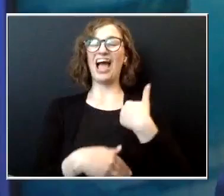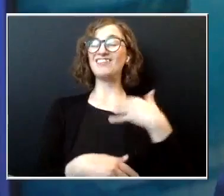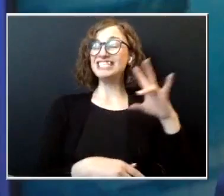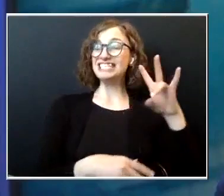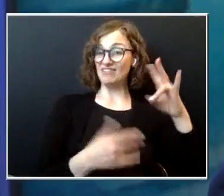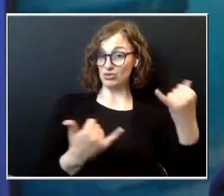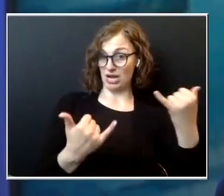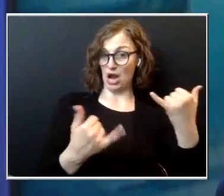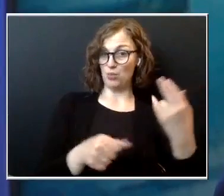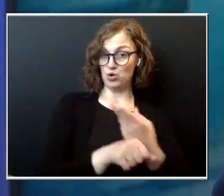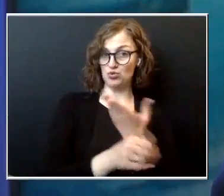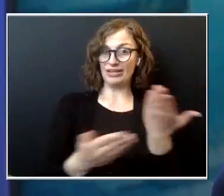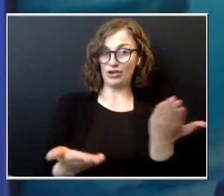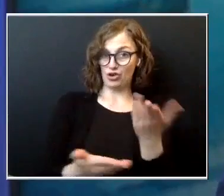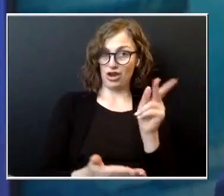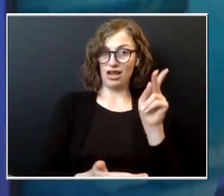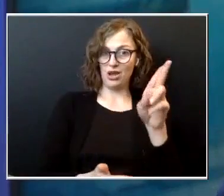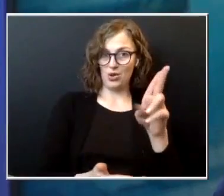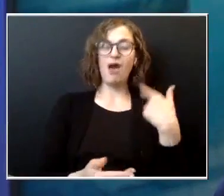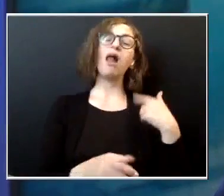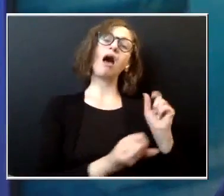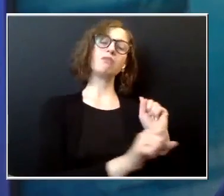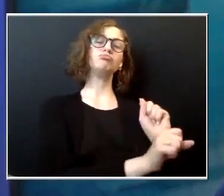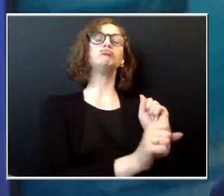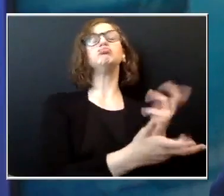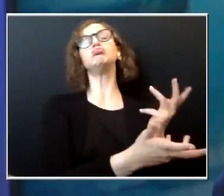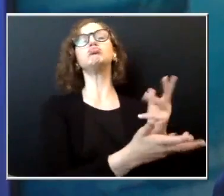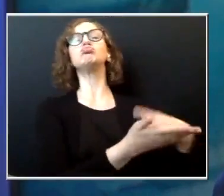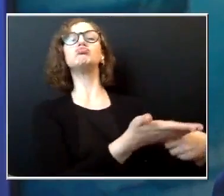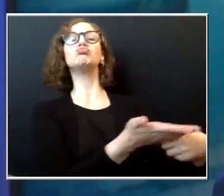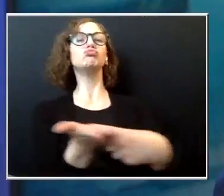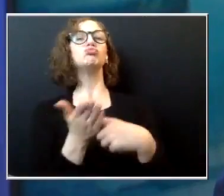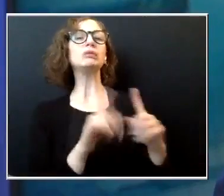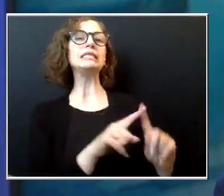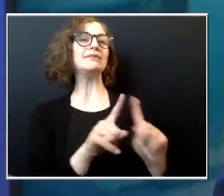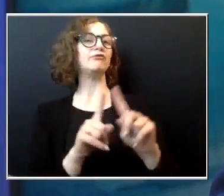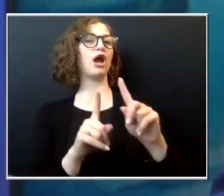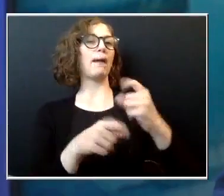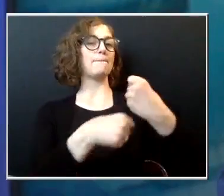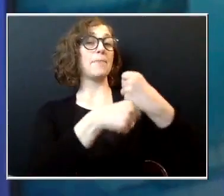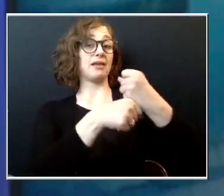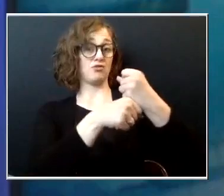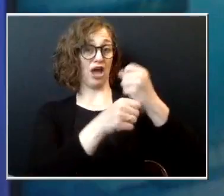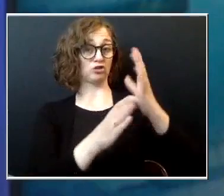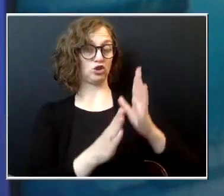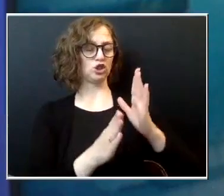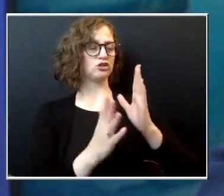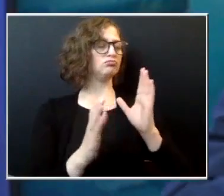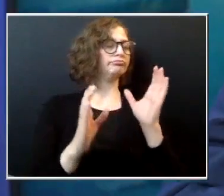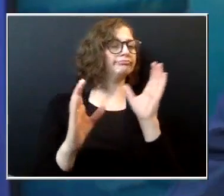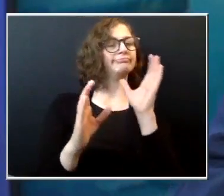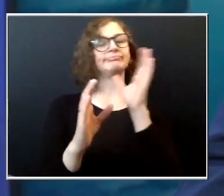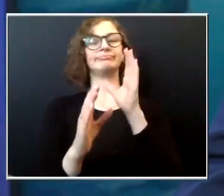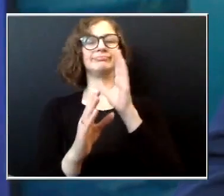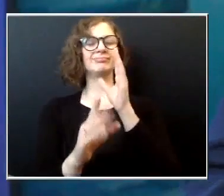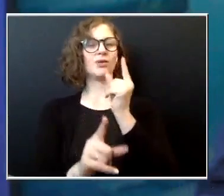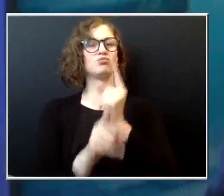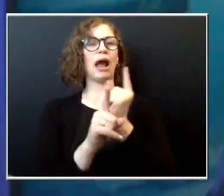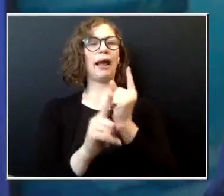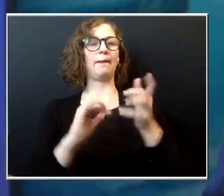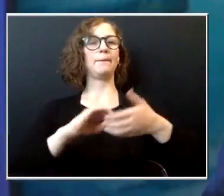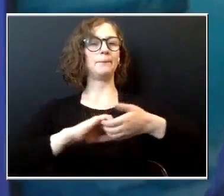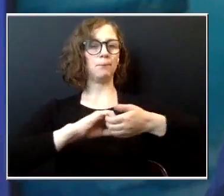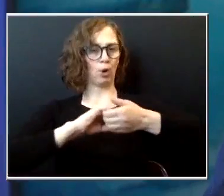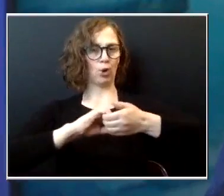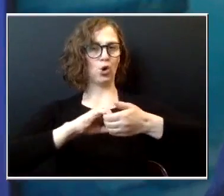I'm working with different manufacturers looking for the right partner so that we can make this prototype actually transform